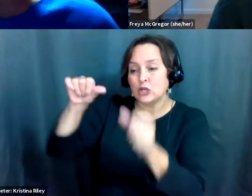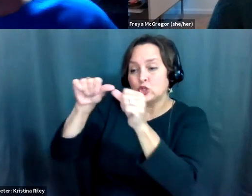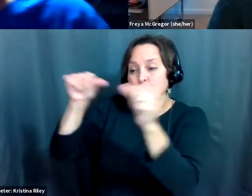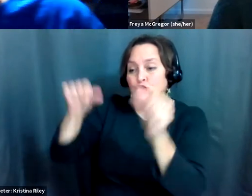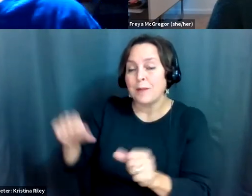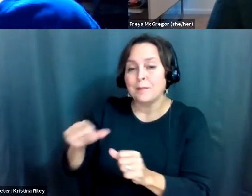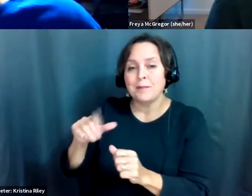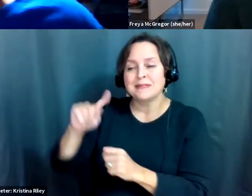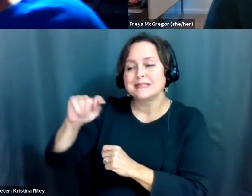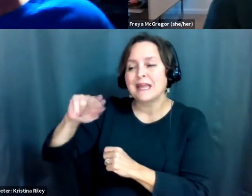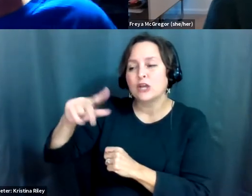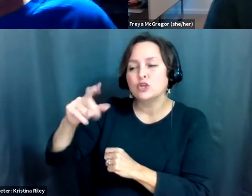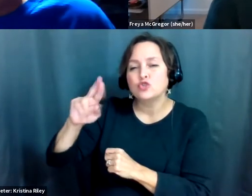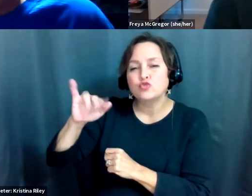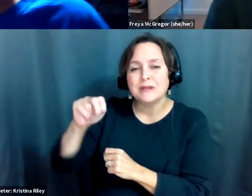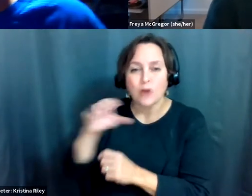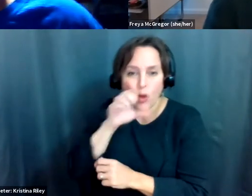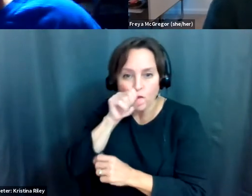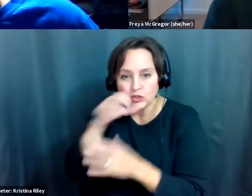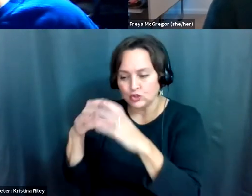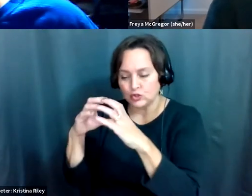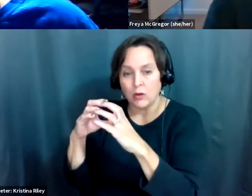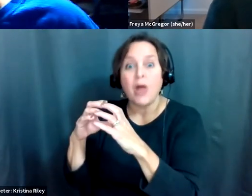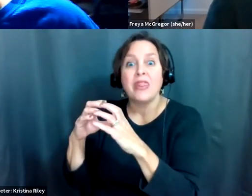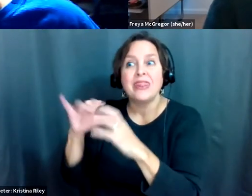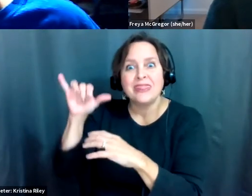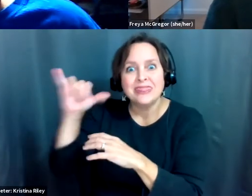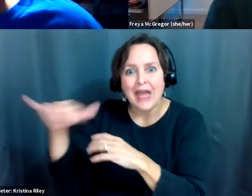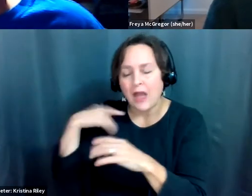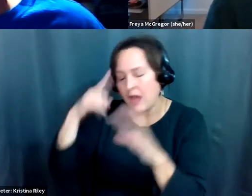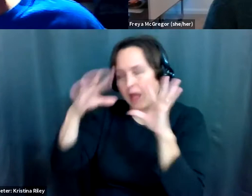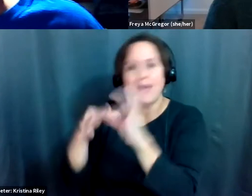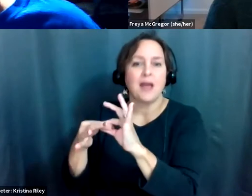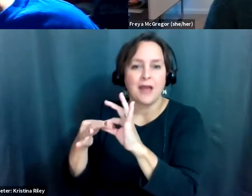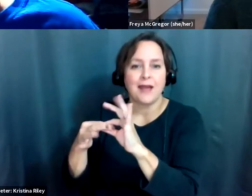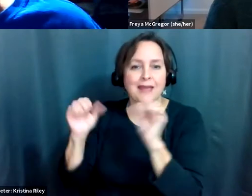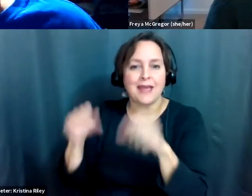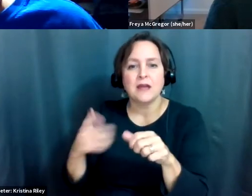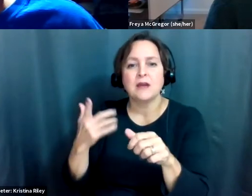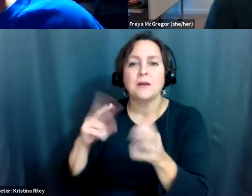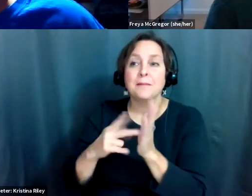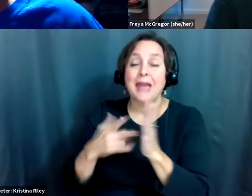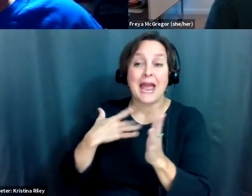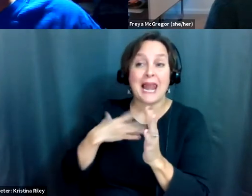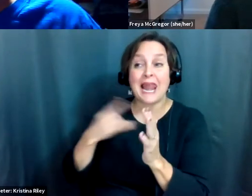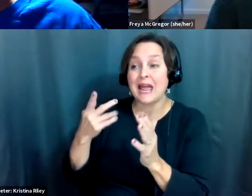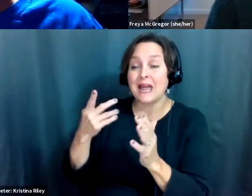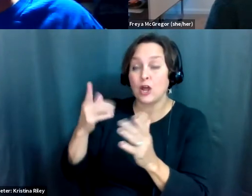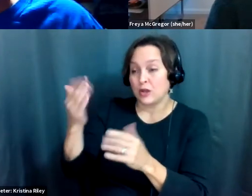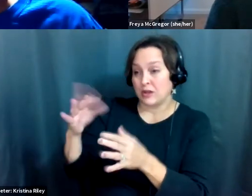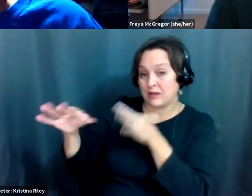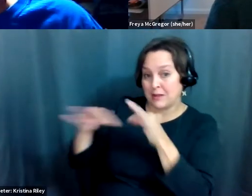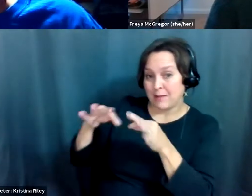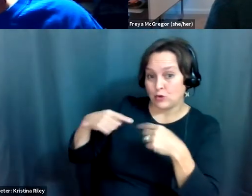And that really meant something to me. Um, I like to hear what things are shaped like, and maybe